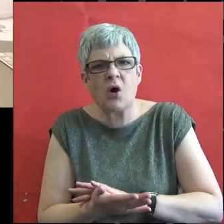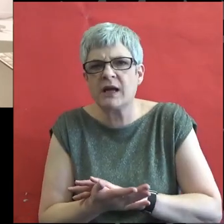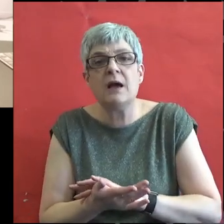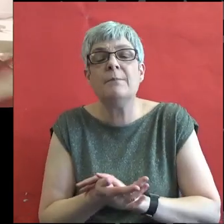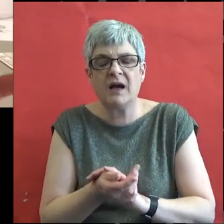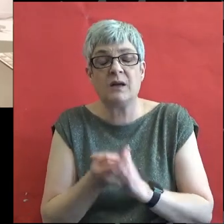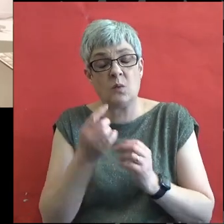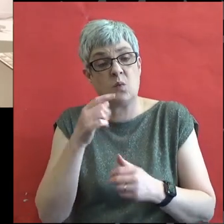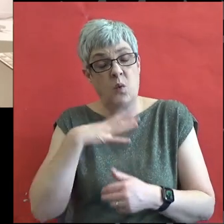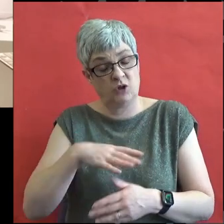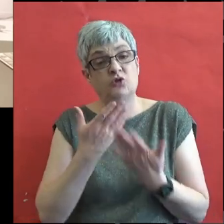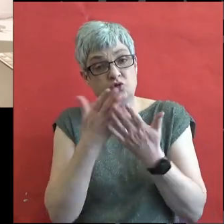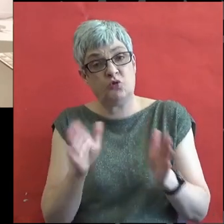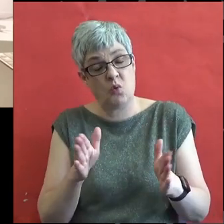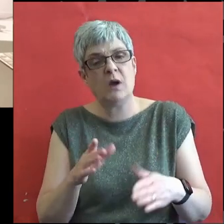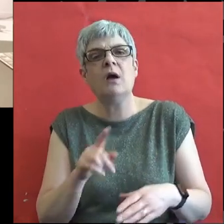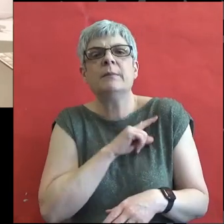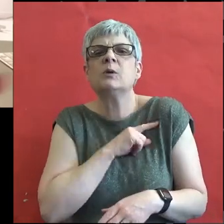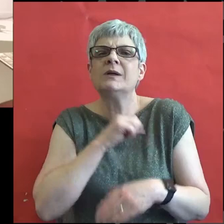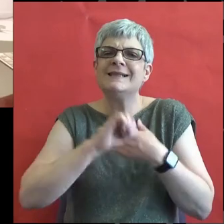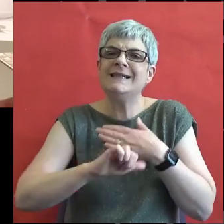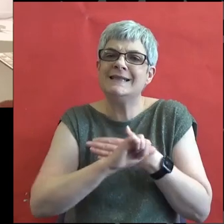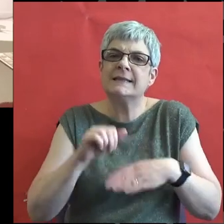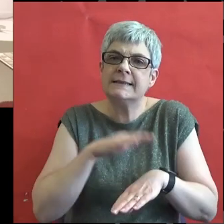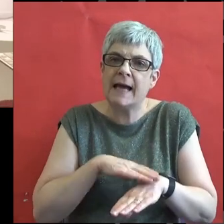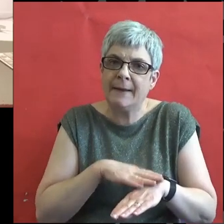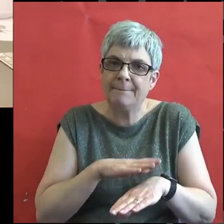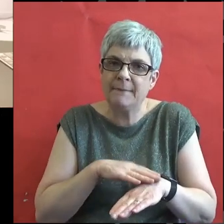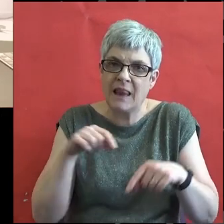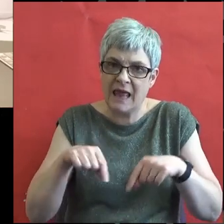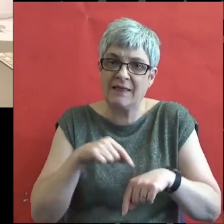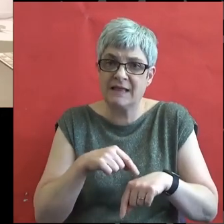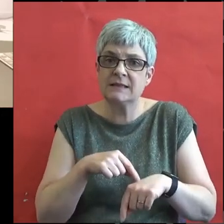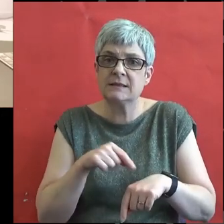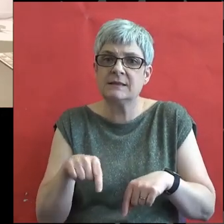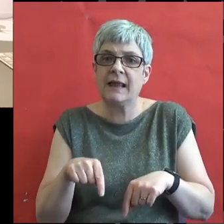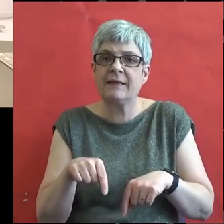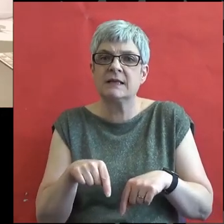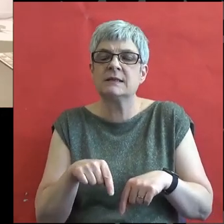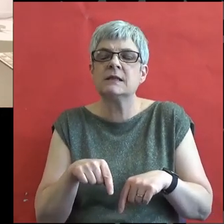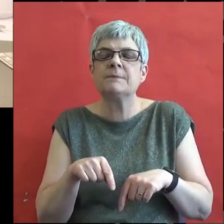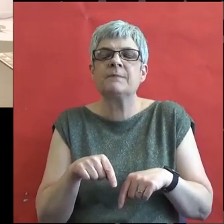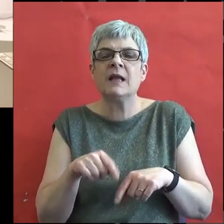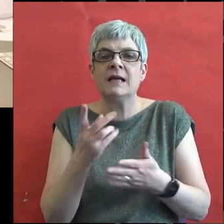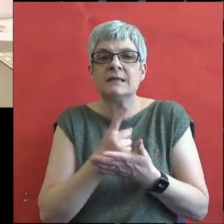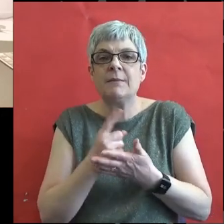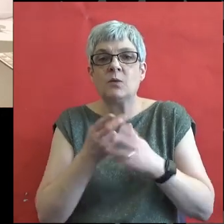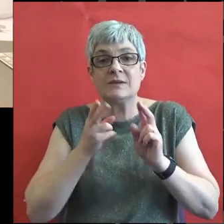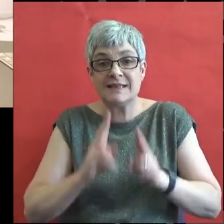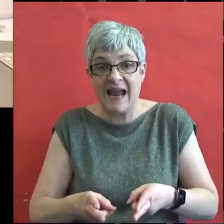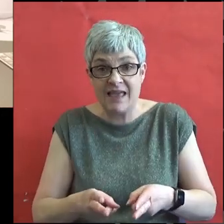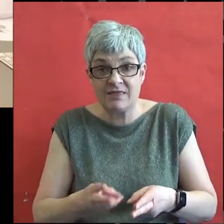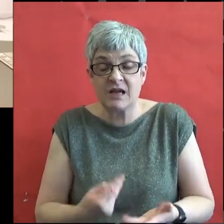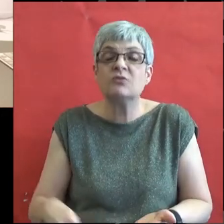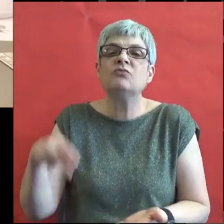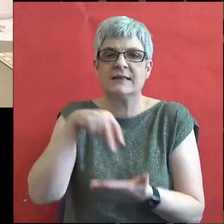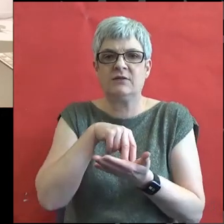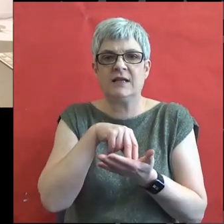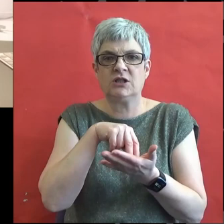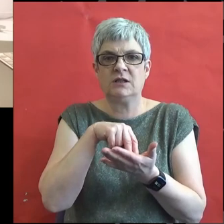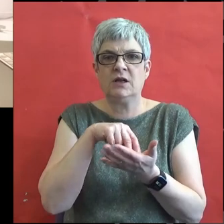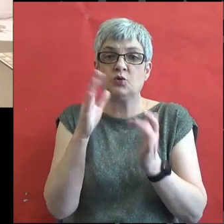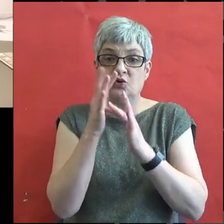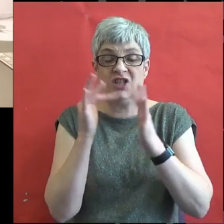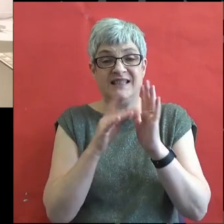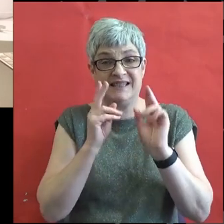Because Easter time, like this, is about death and resurrection. Just as Jesus died and